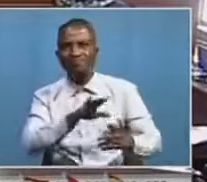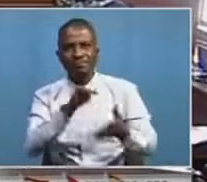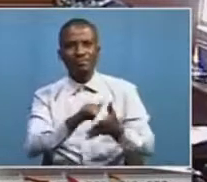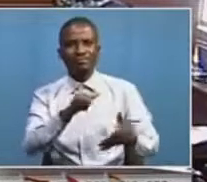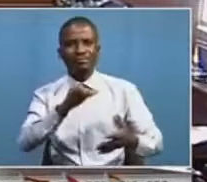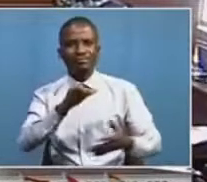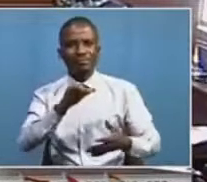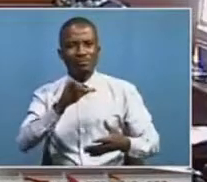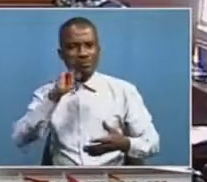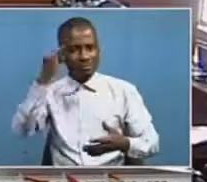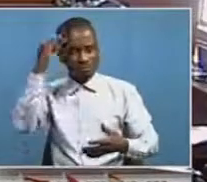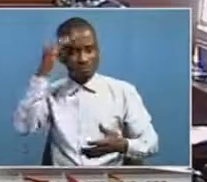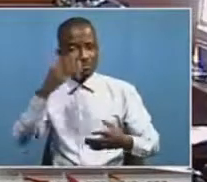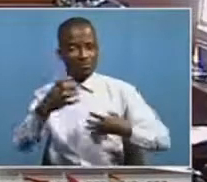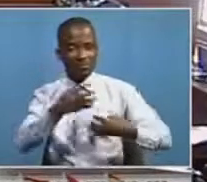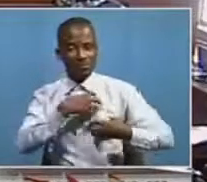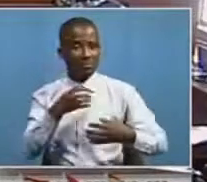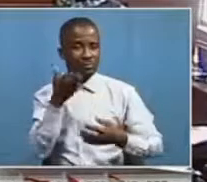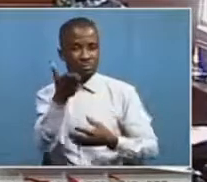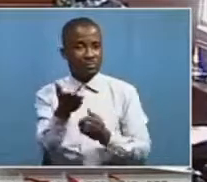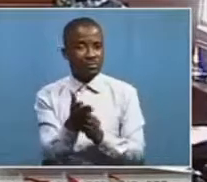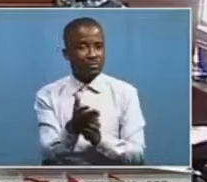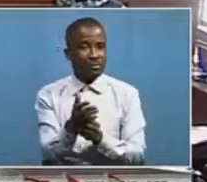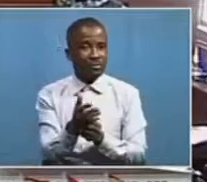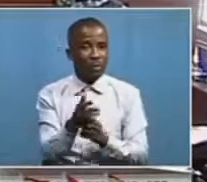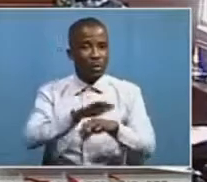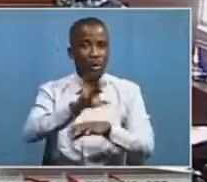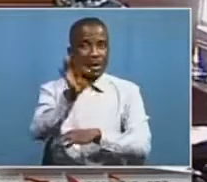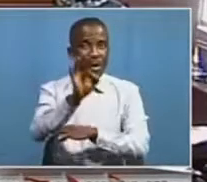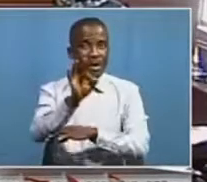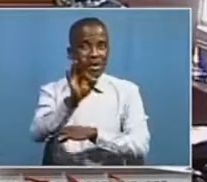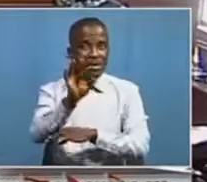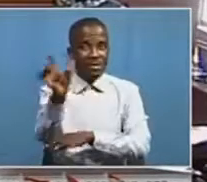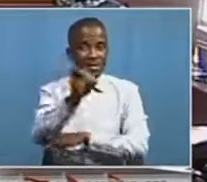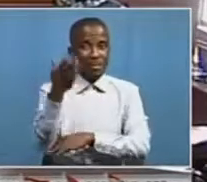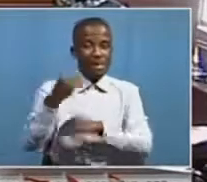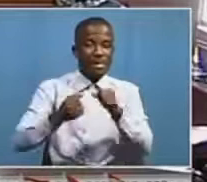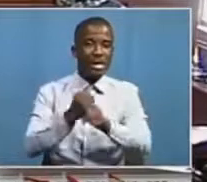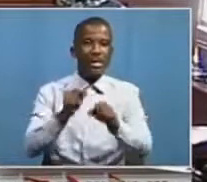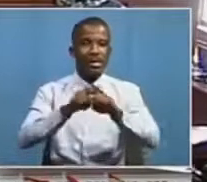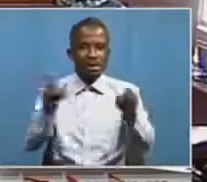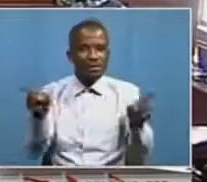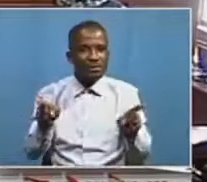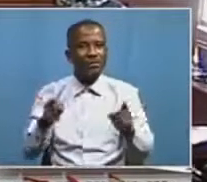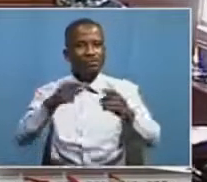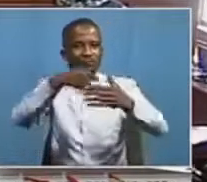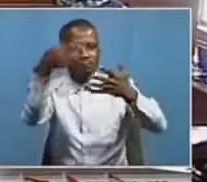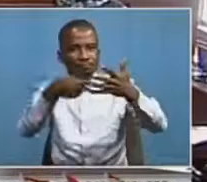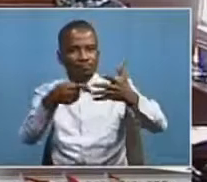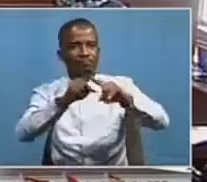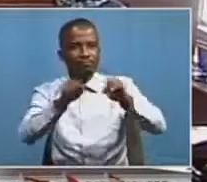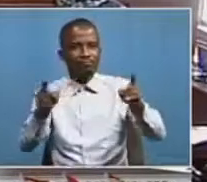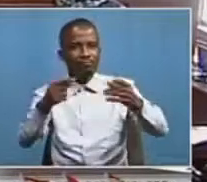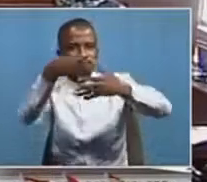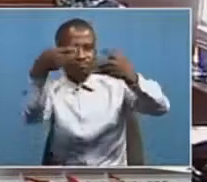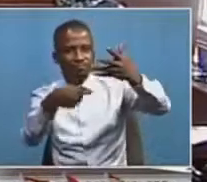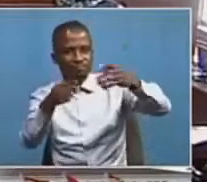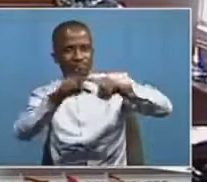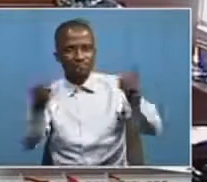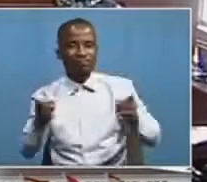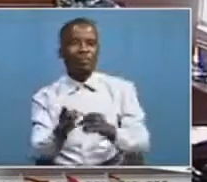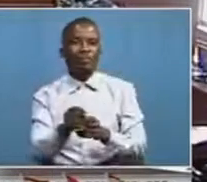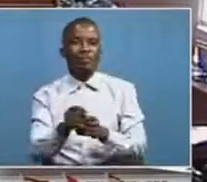not reflect on the declaration made on 9th December 2020. Again, the first respondent did not